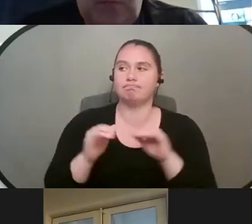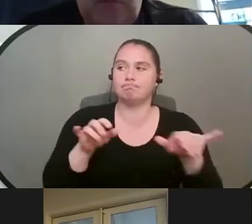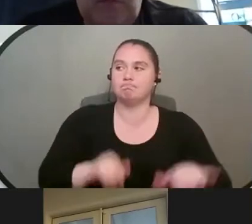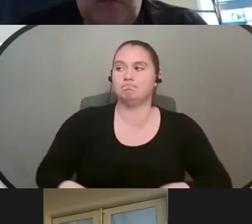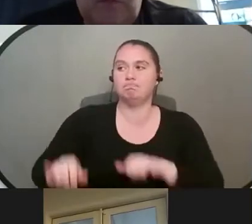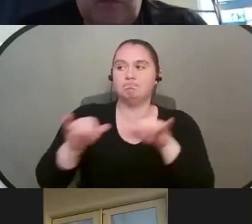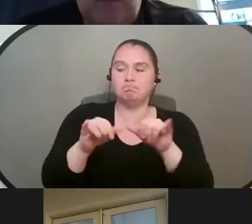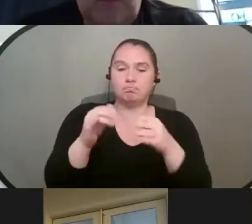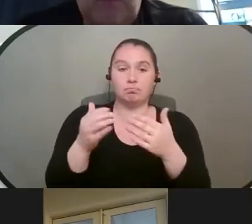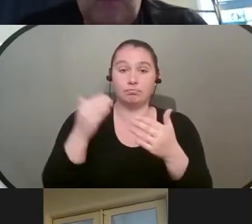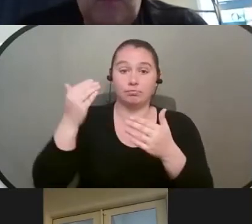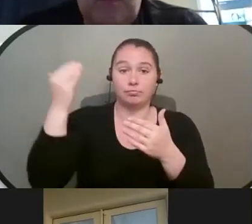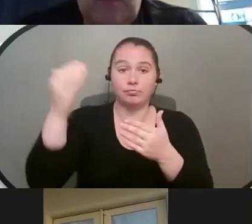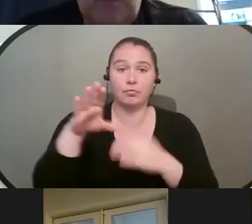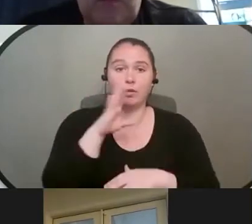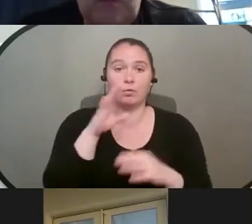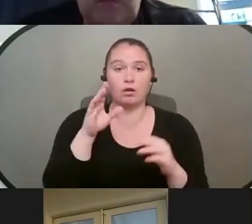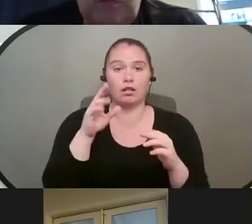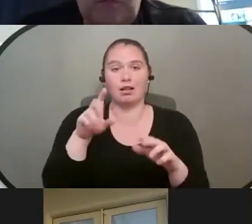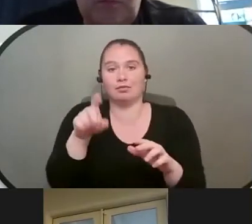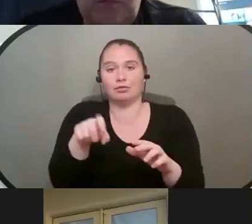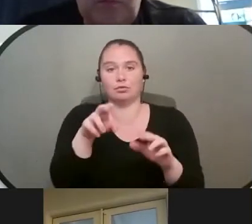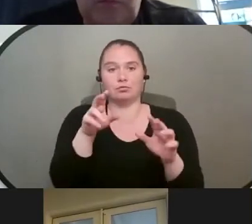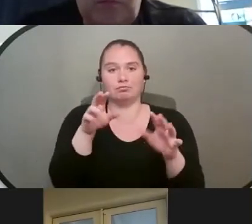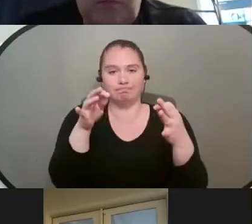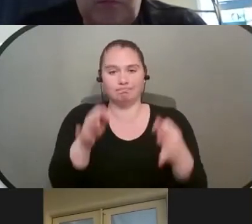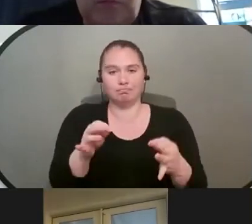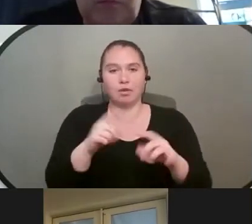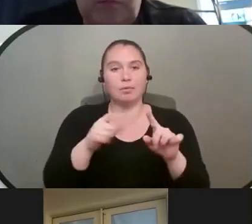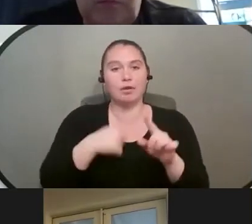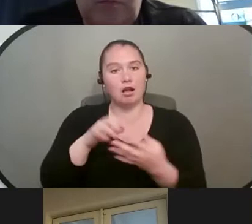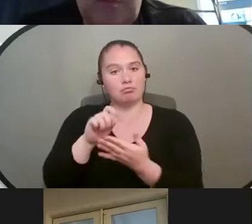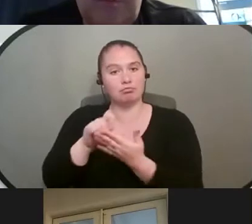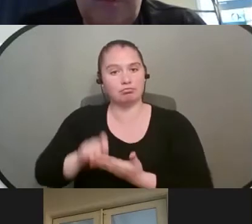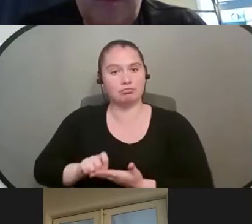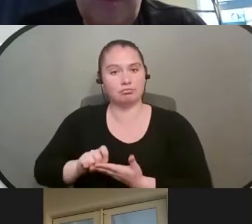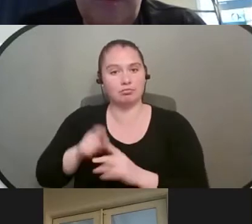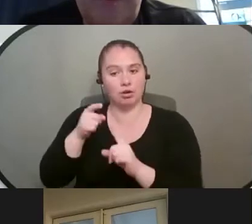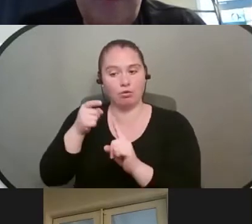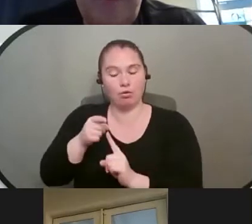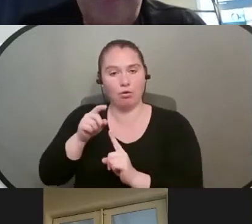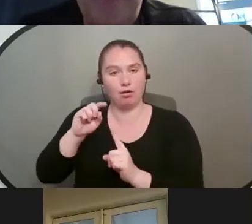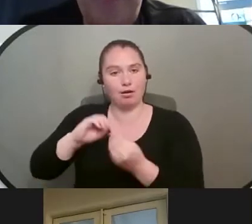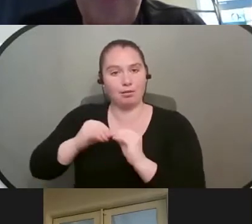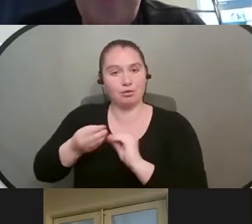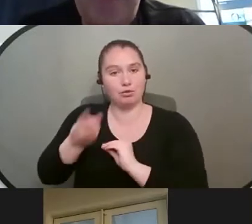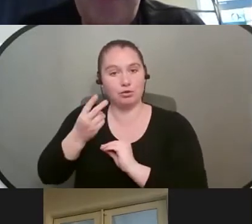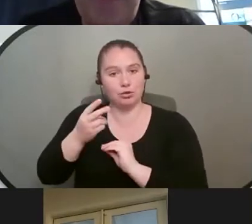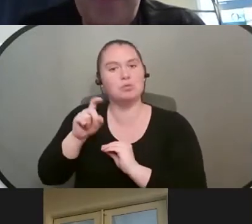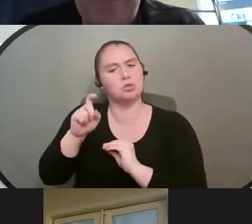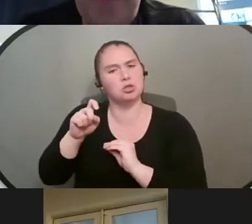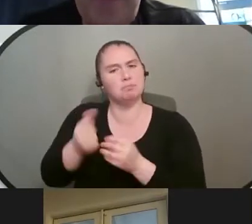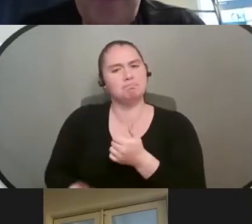to weigh between those. But I will make note that goal number two should be goal number one.